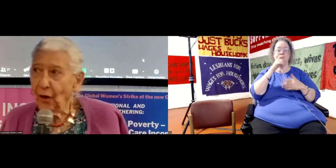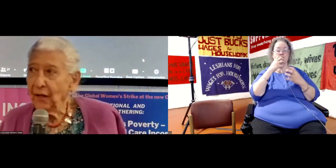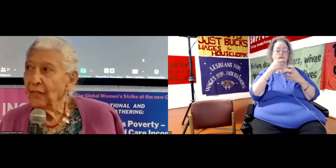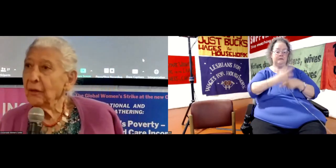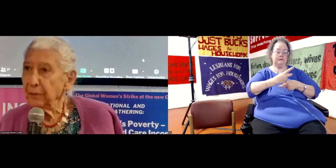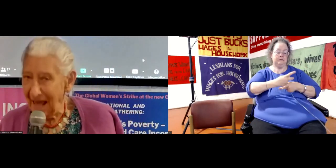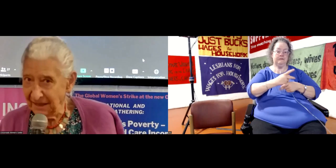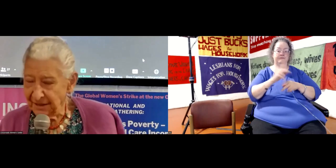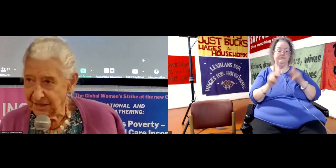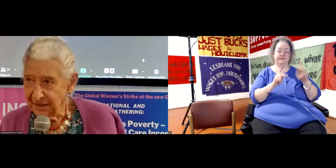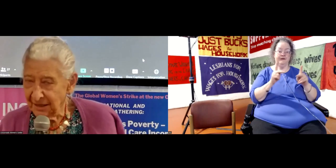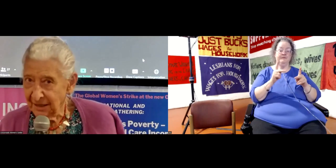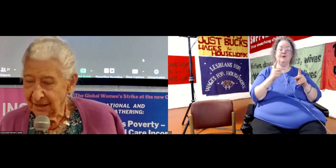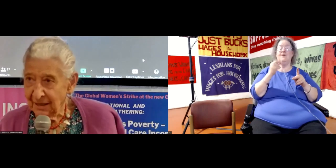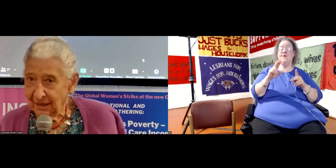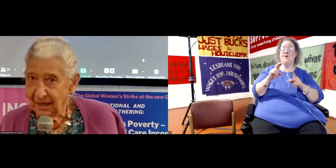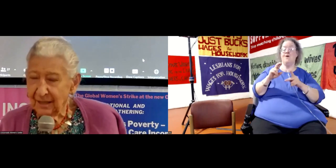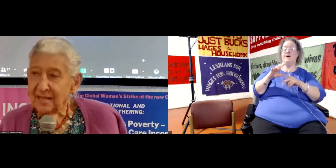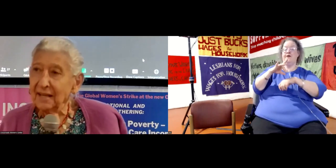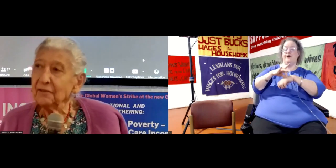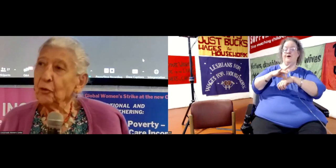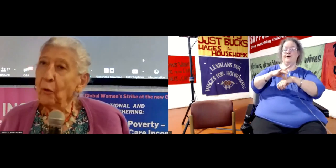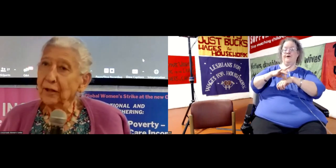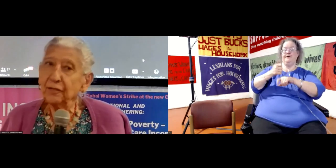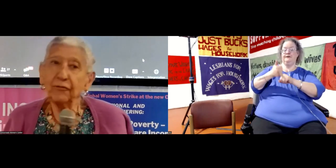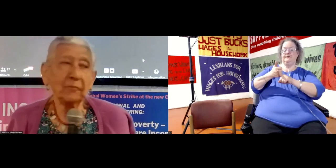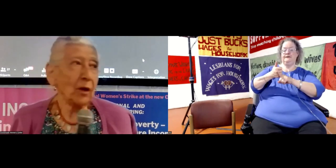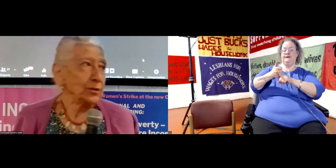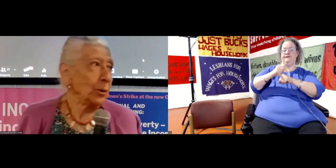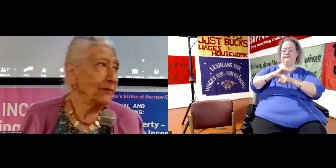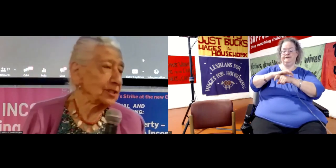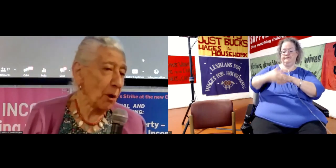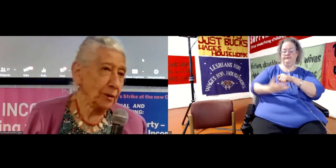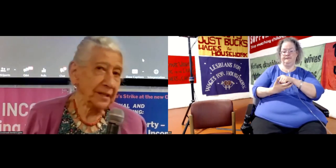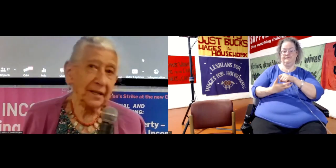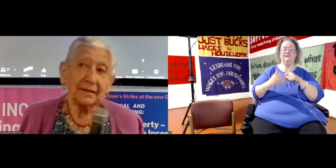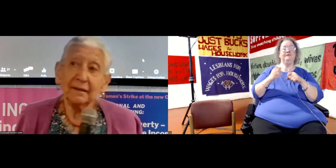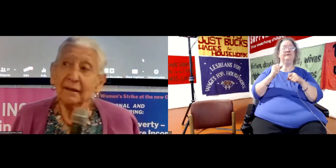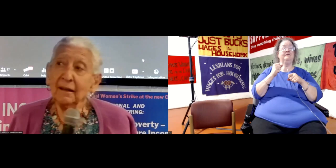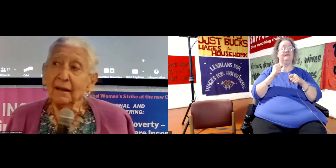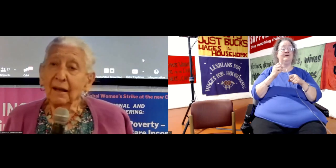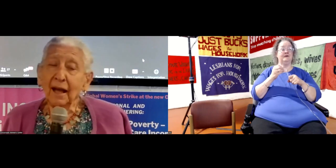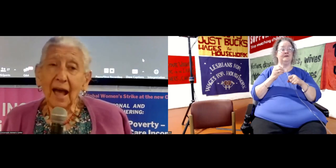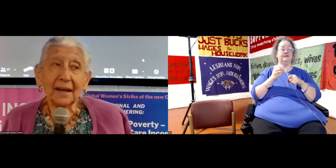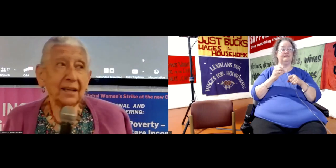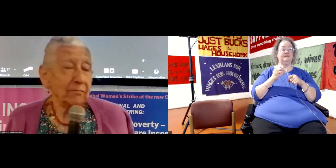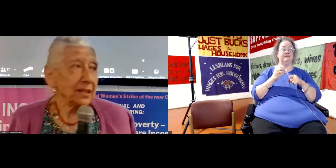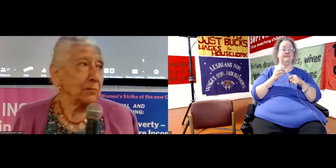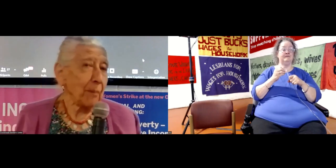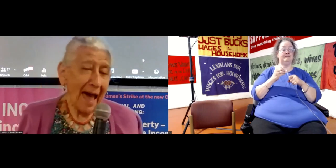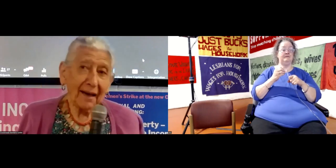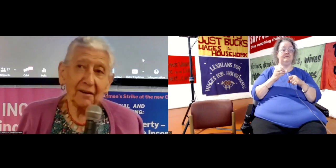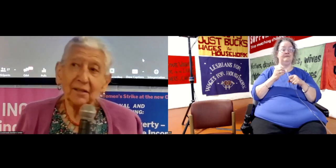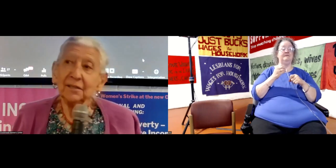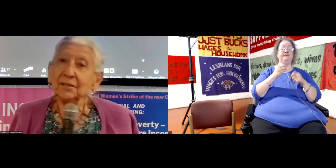or the planet. Taking the wealth from those who have stolen it and giving